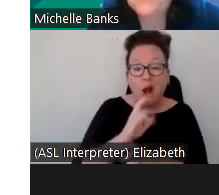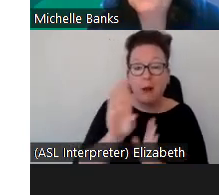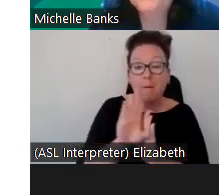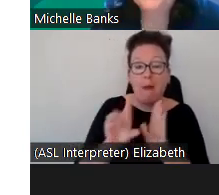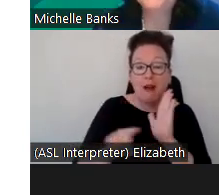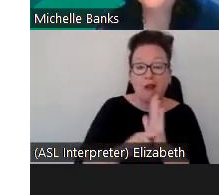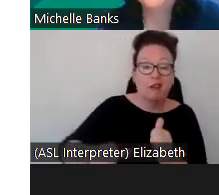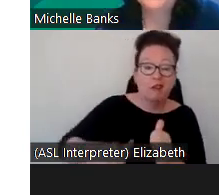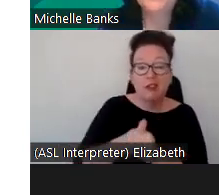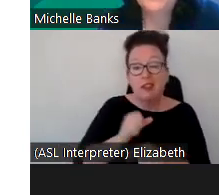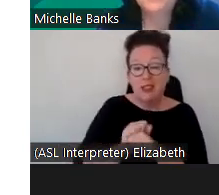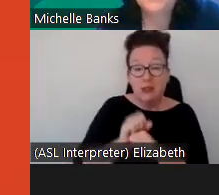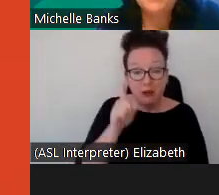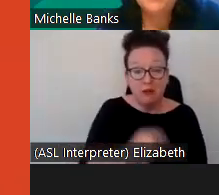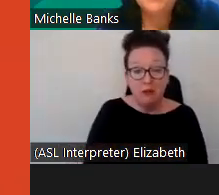behalf.